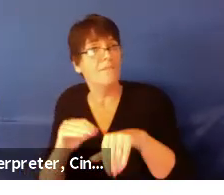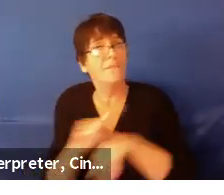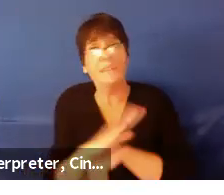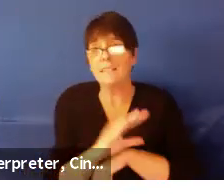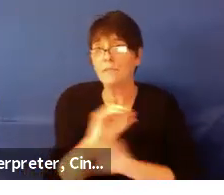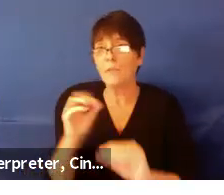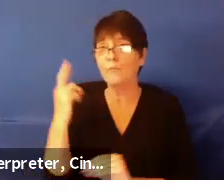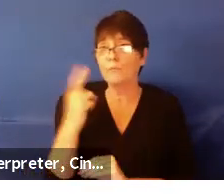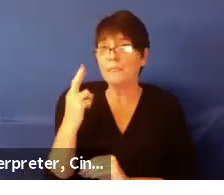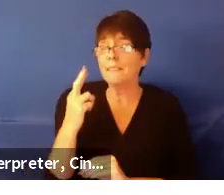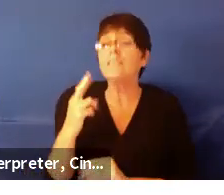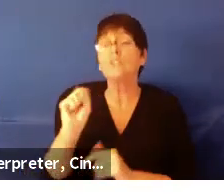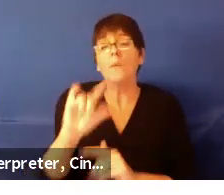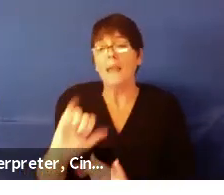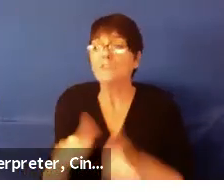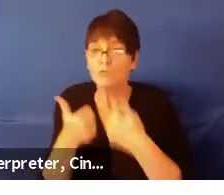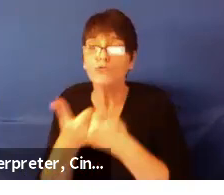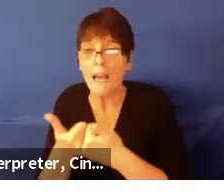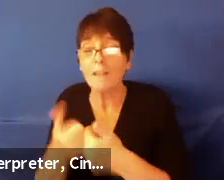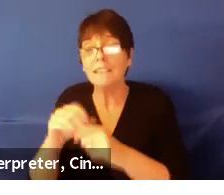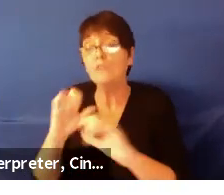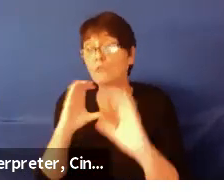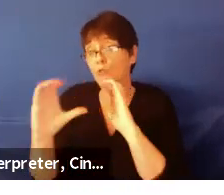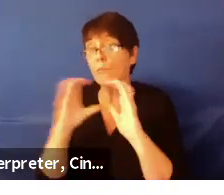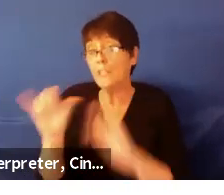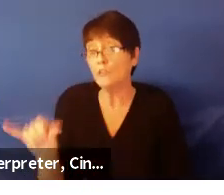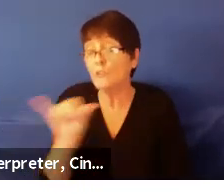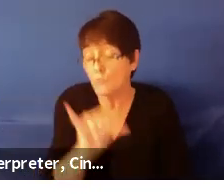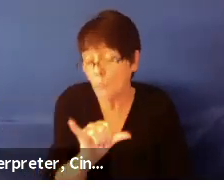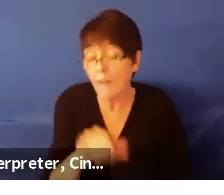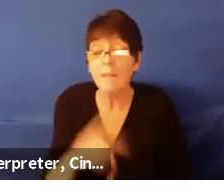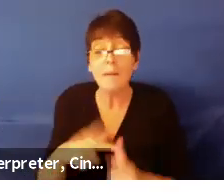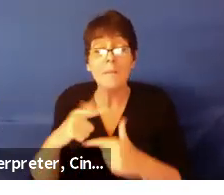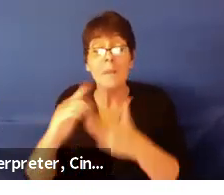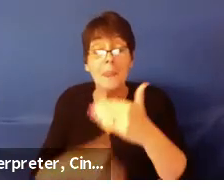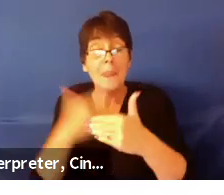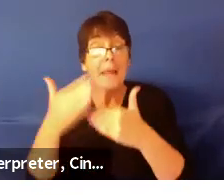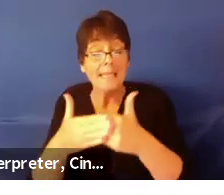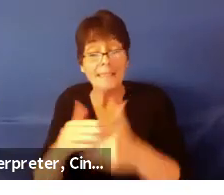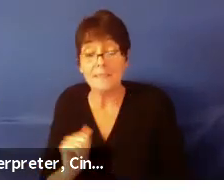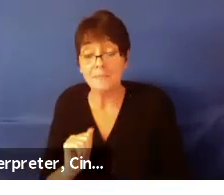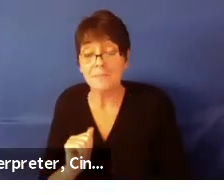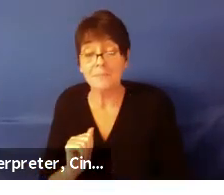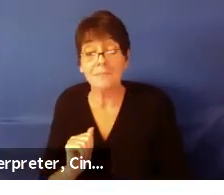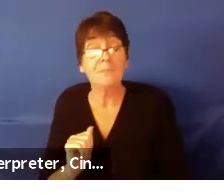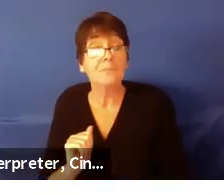hurricane. So that's been a challenge around communication. And then next slide, please.